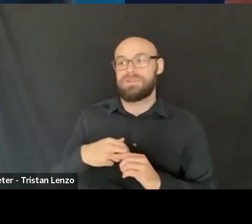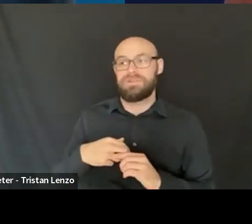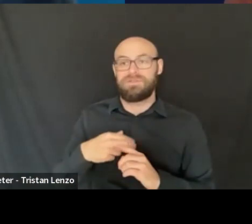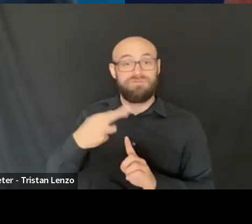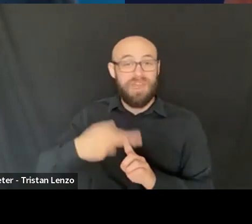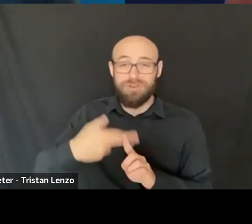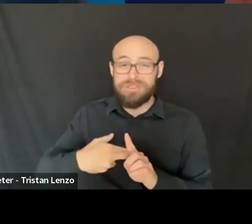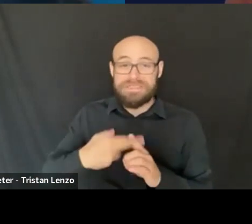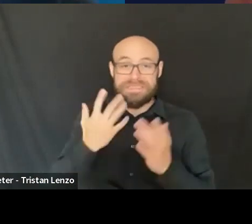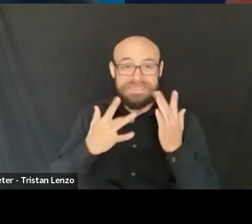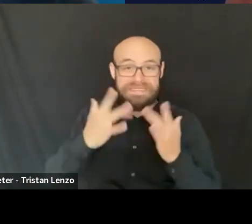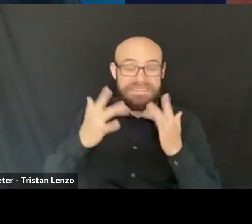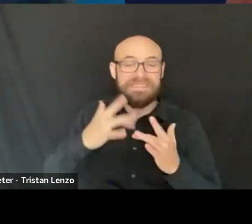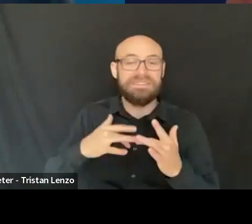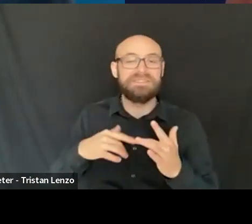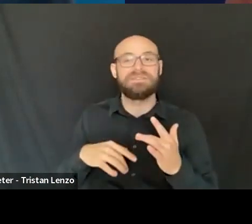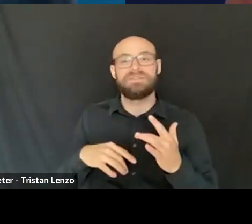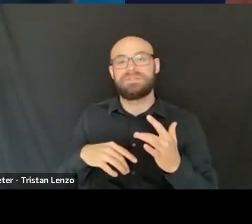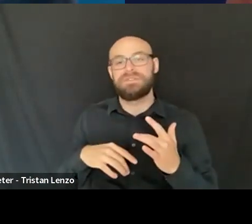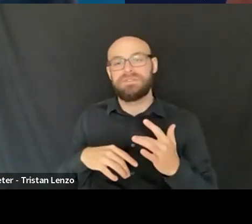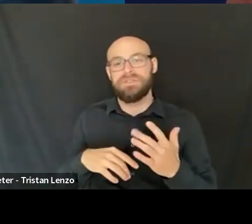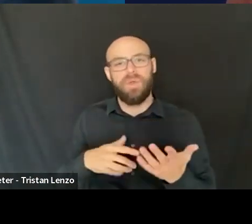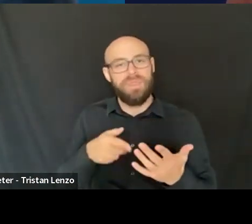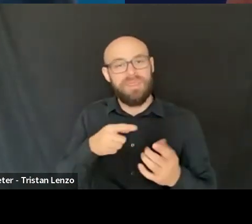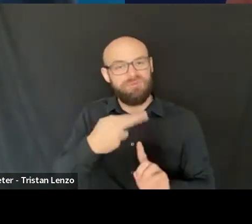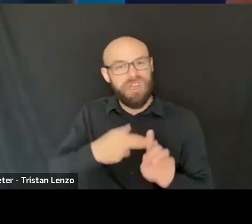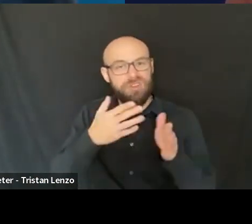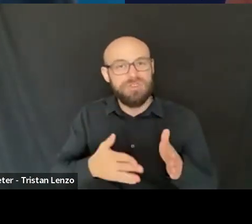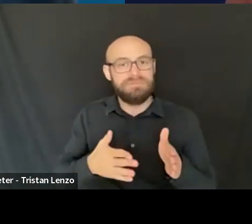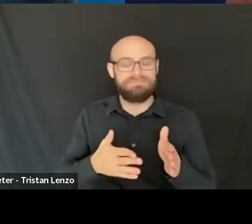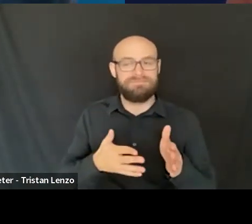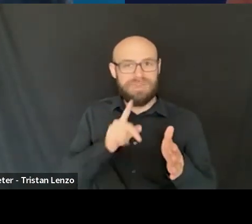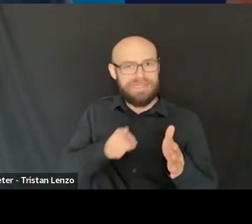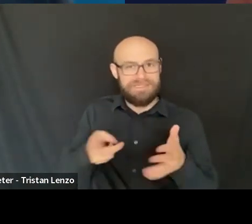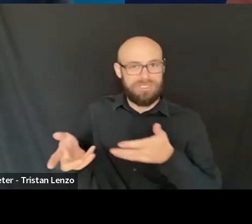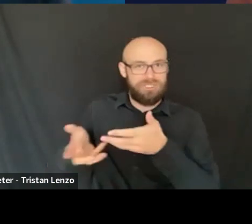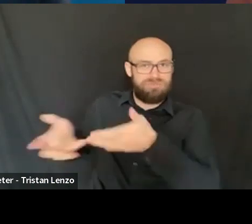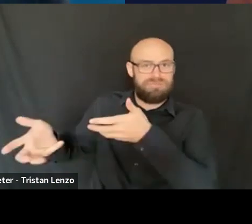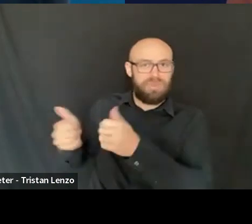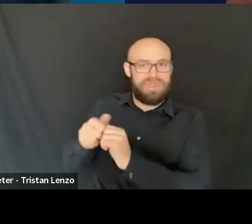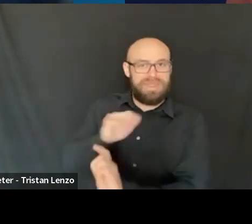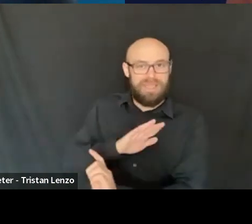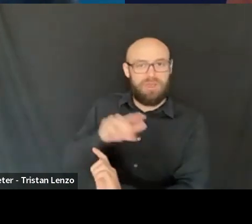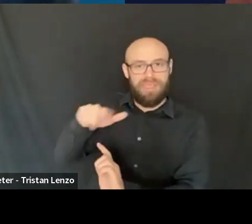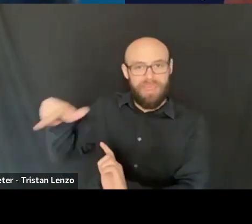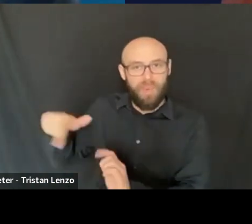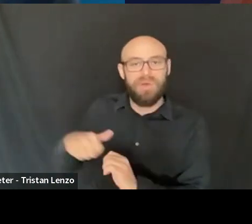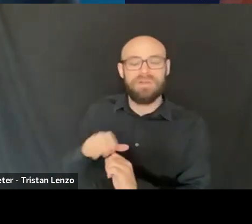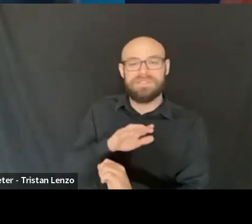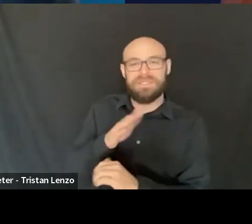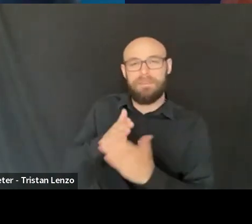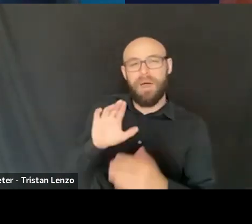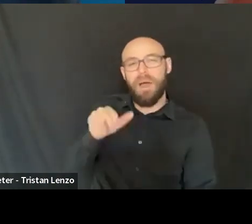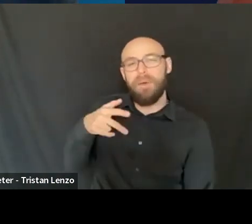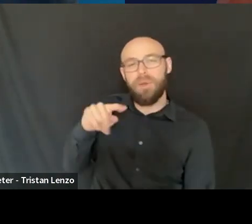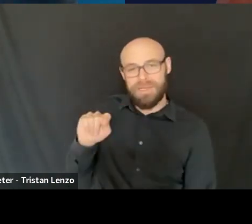were facing, engaged a little differently with landlords in particular. And some of the apartment associations. And I feel like, so I don't want to